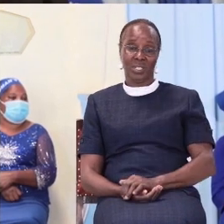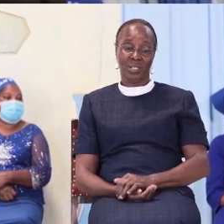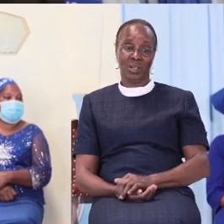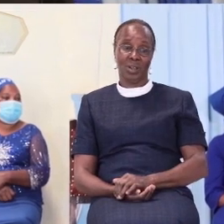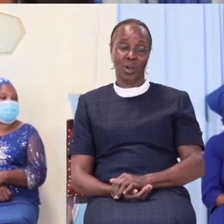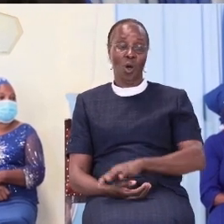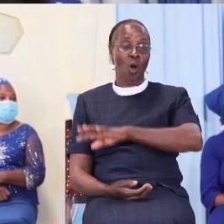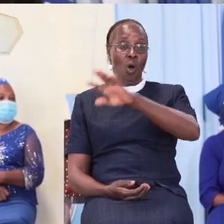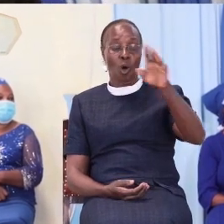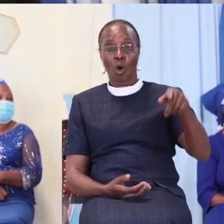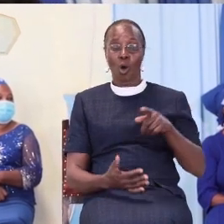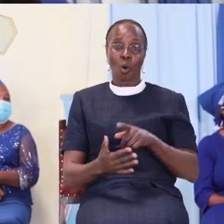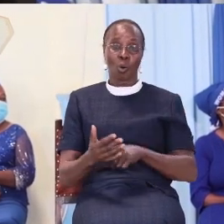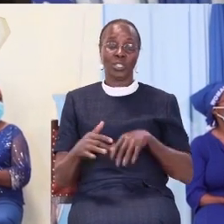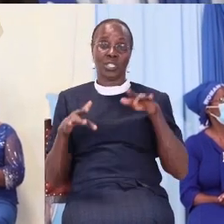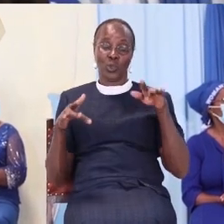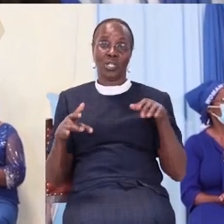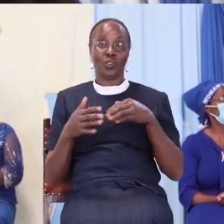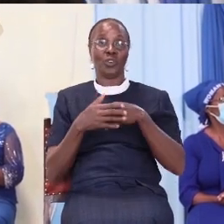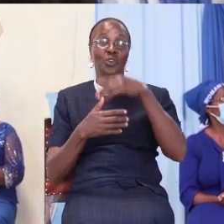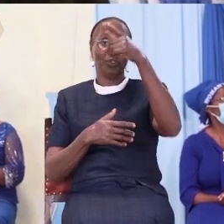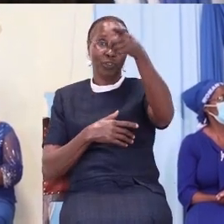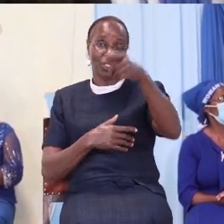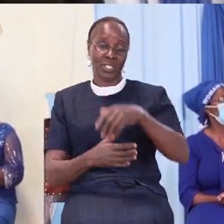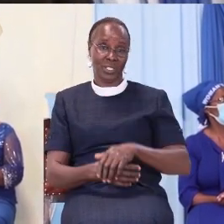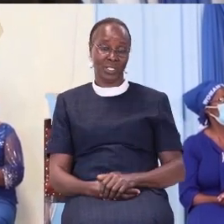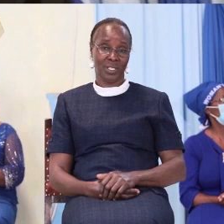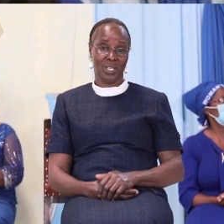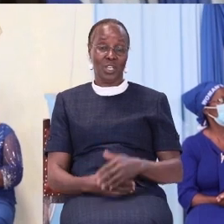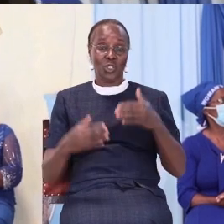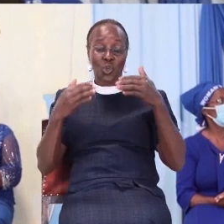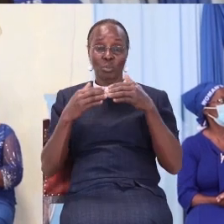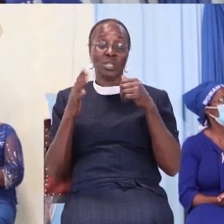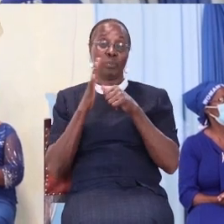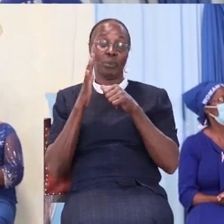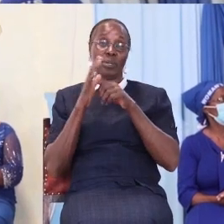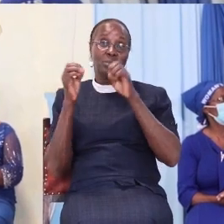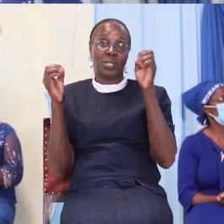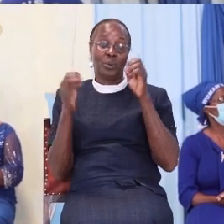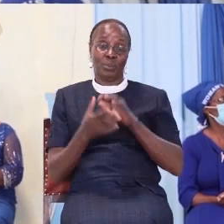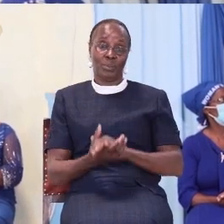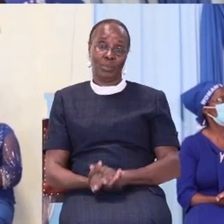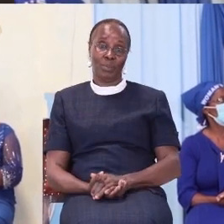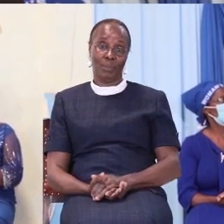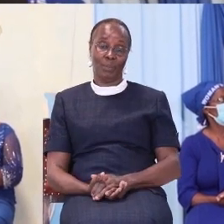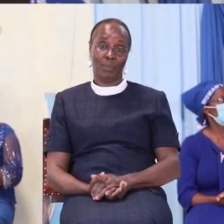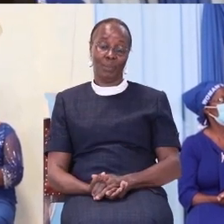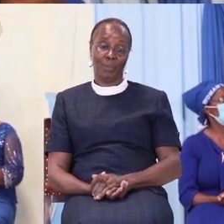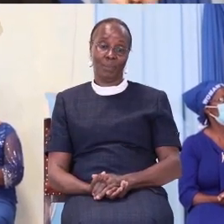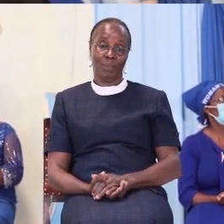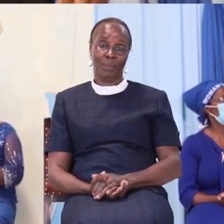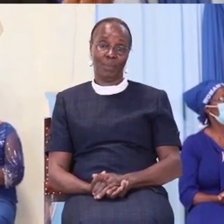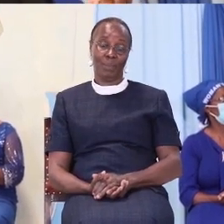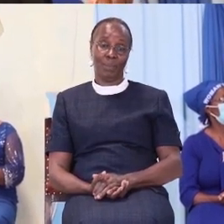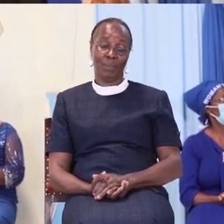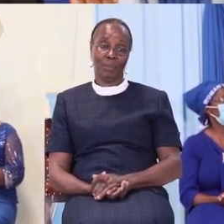because this is what he had promised. Know today who has gone before you. Don't